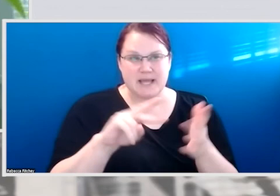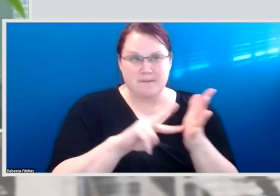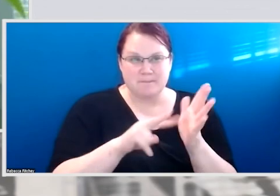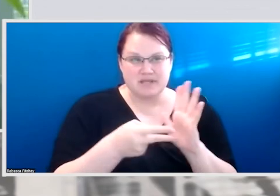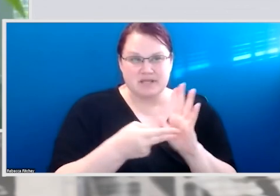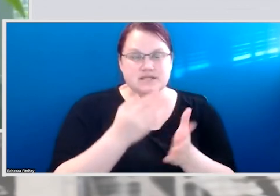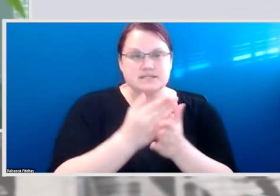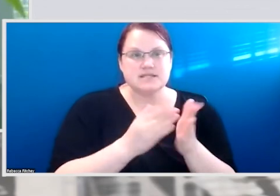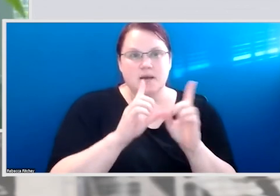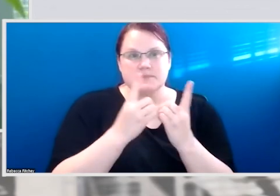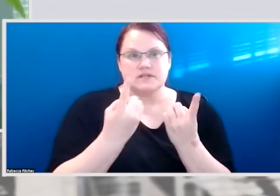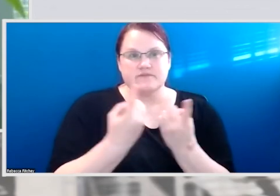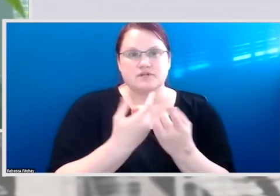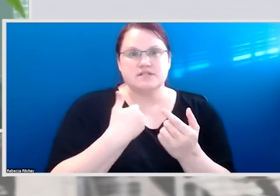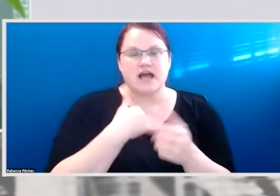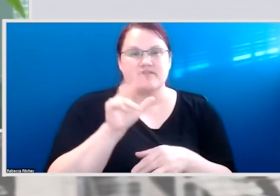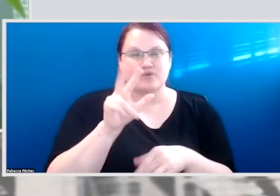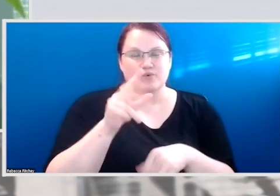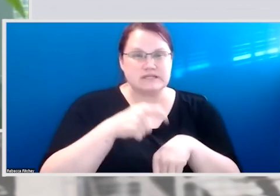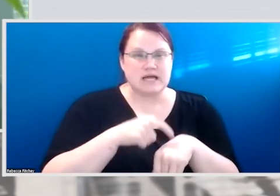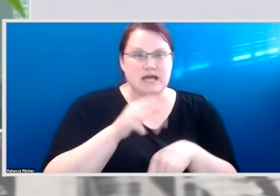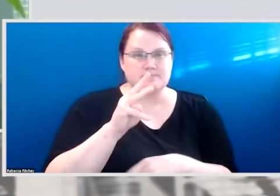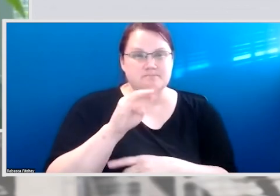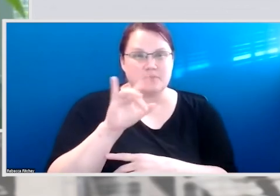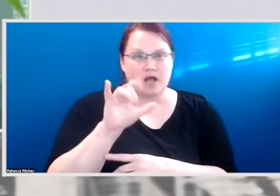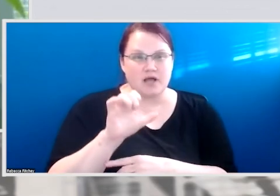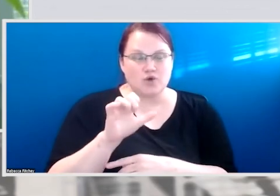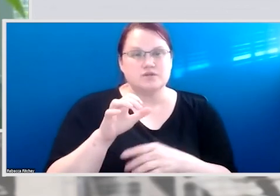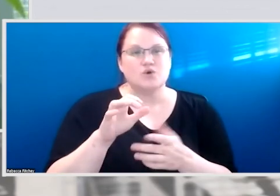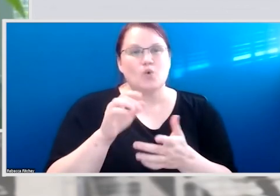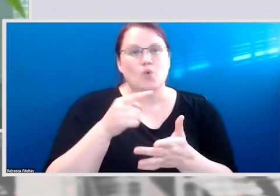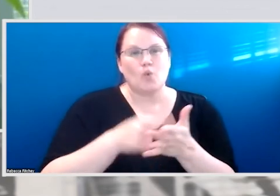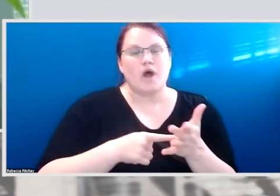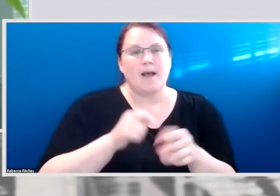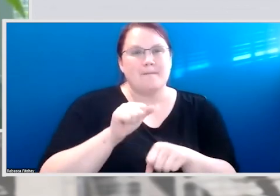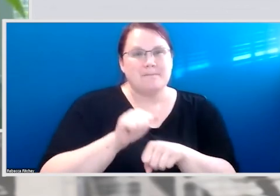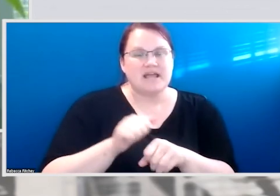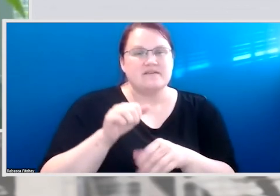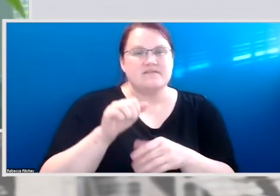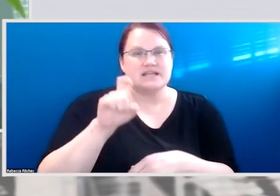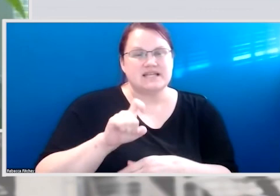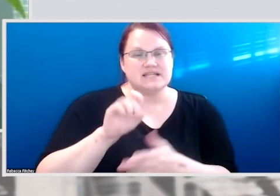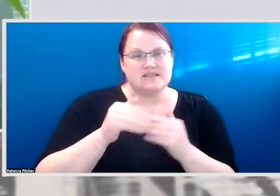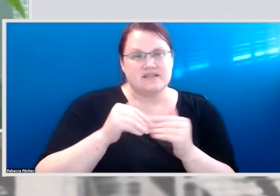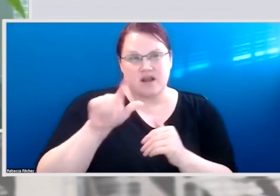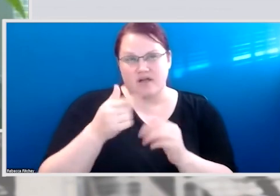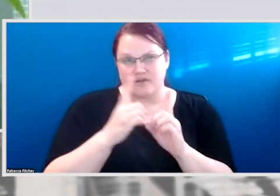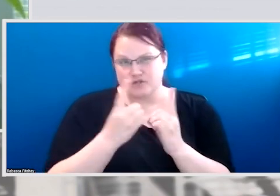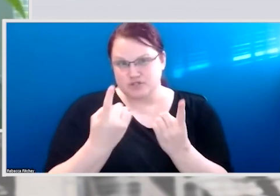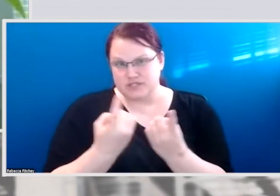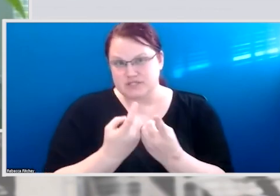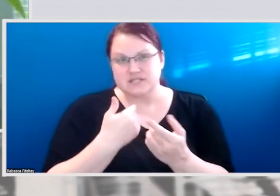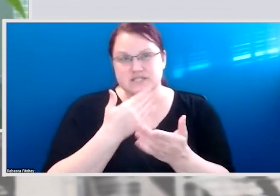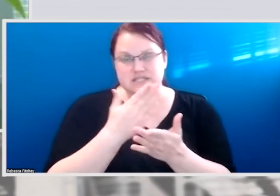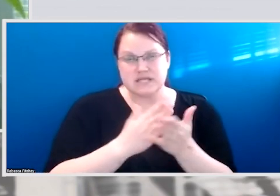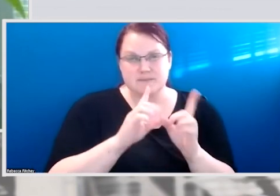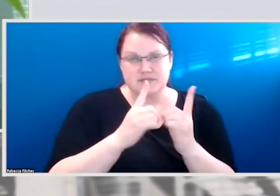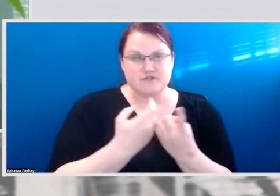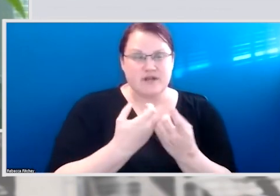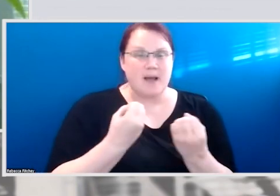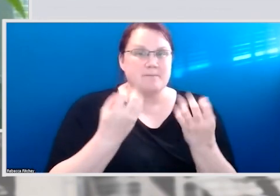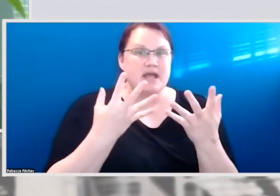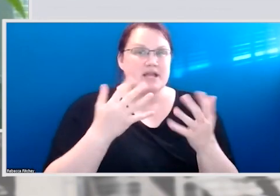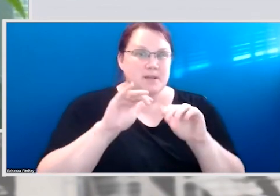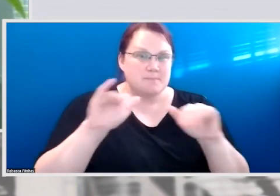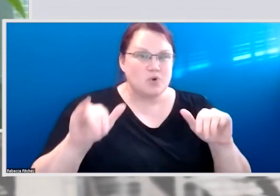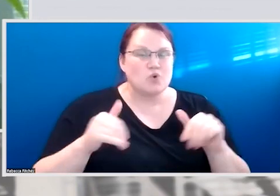have, 3 times the mileage in terms of paving needs that other districts have. Some districts have multiple pools, some districts have 1